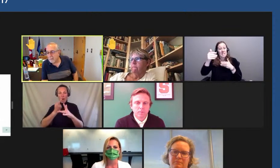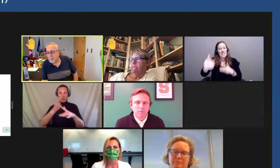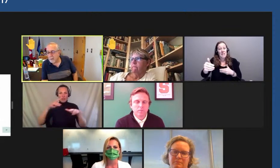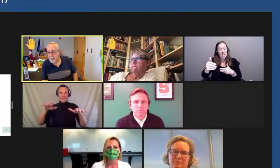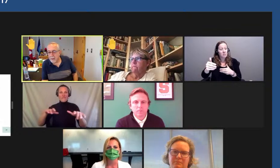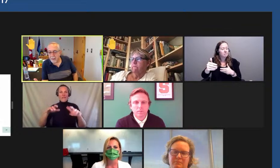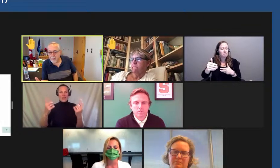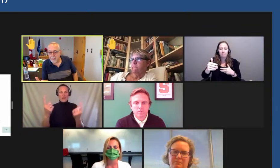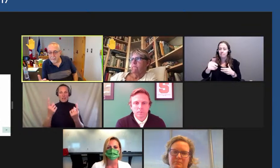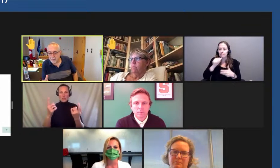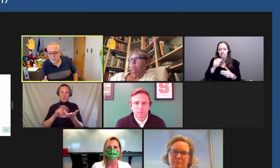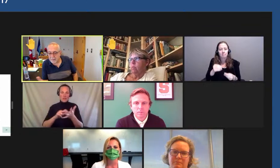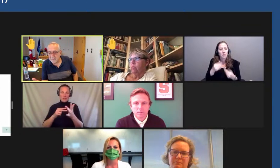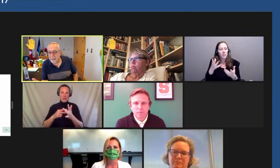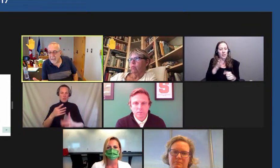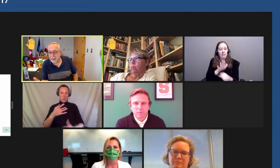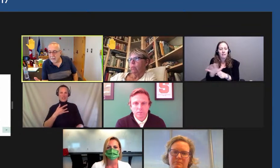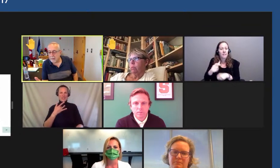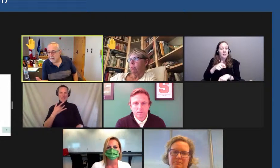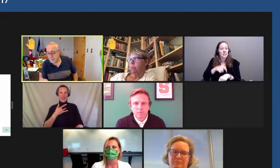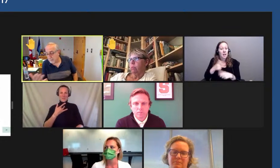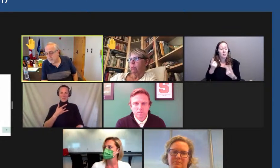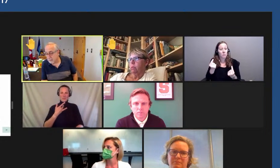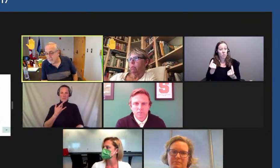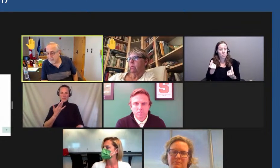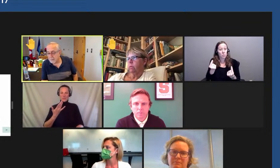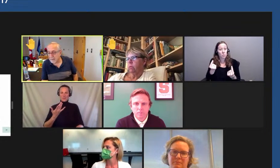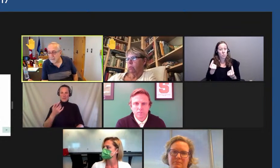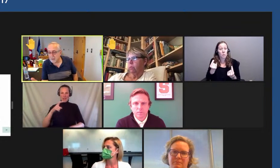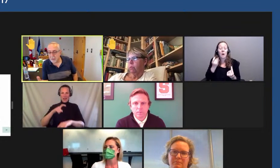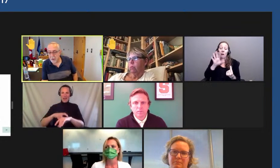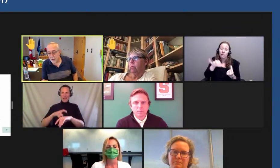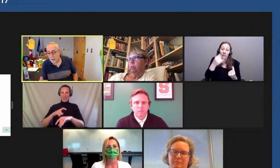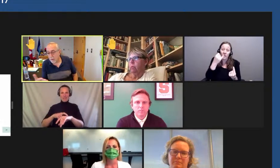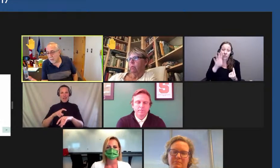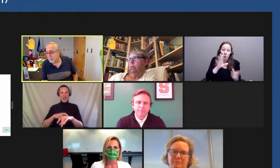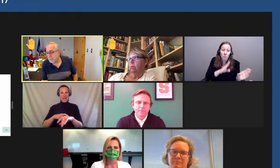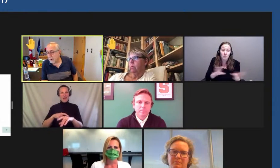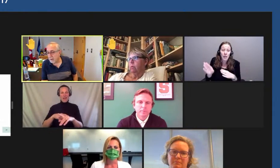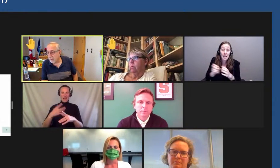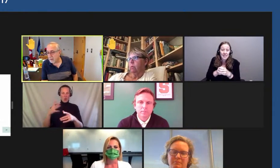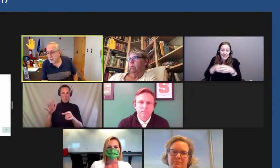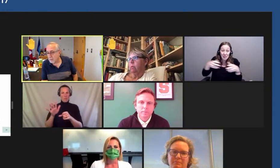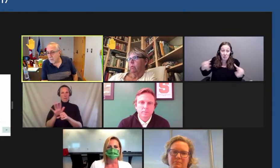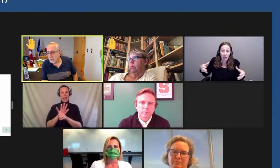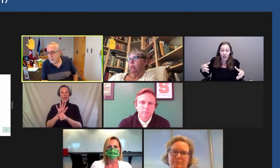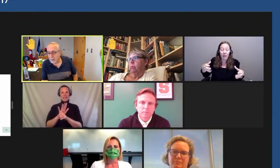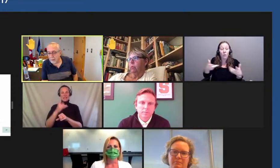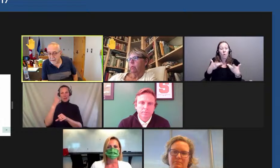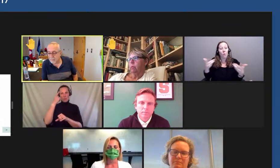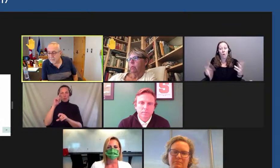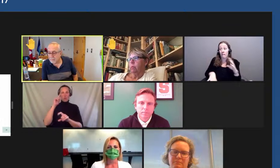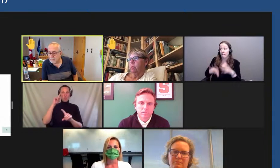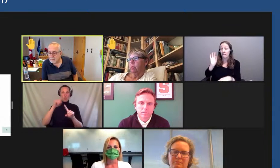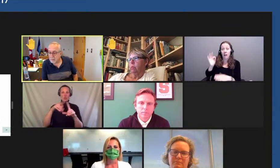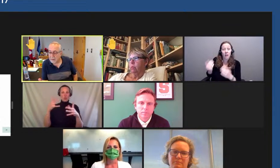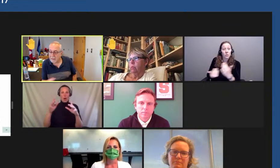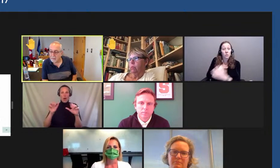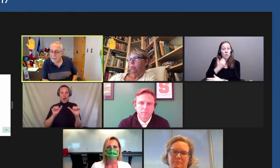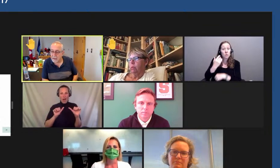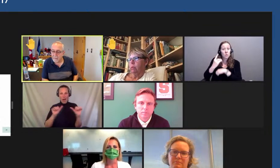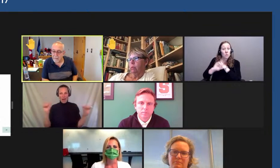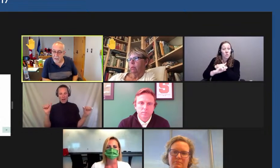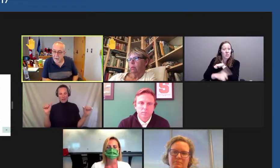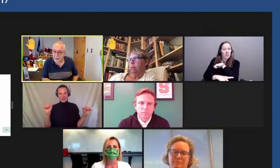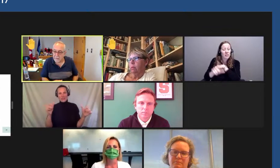time to expand if you're looking for expansion, or to find a new landfill. So I like